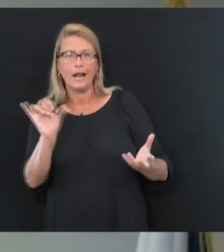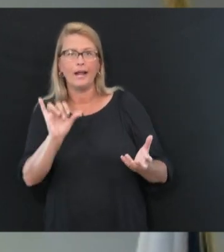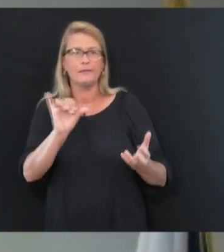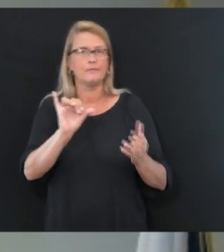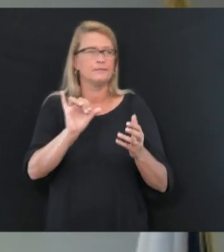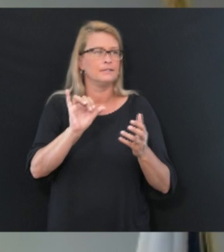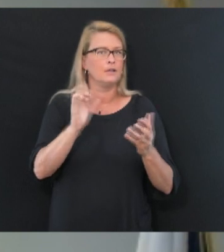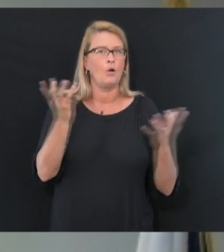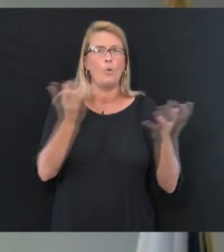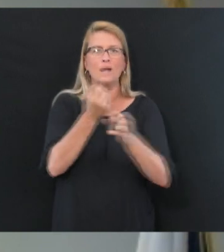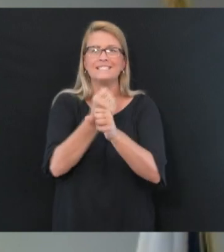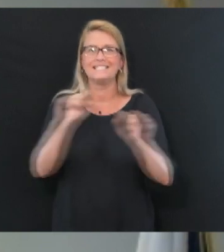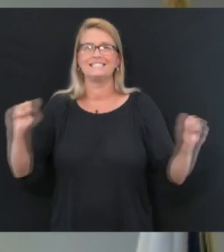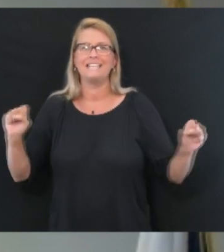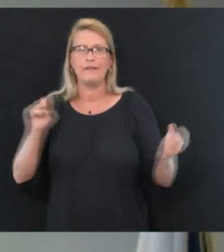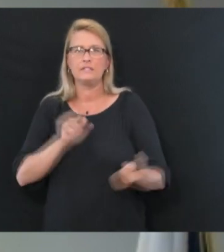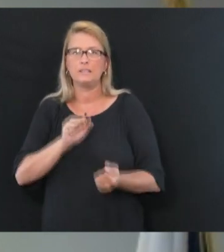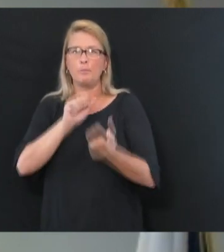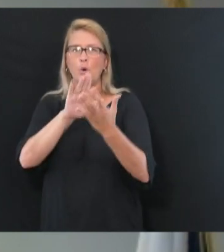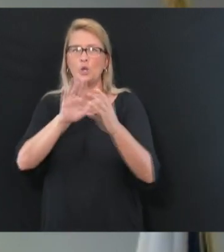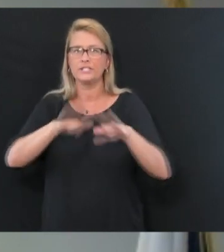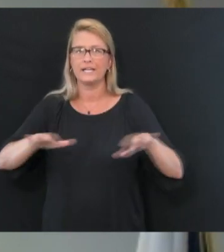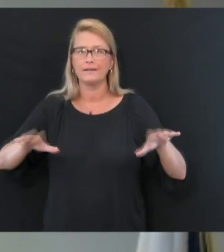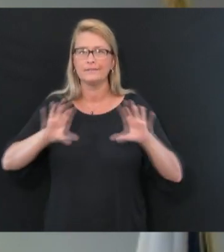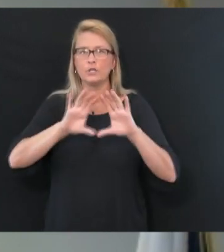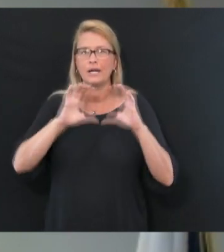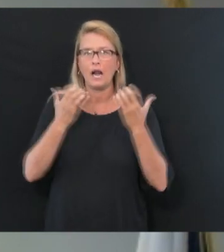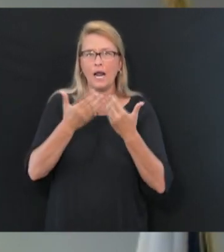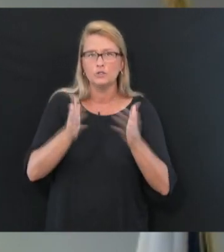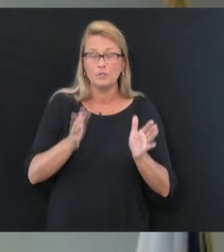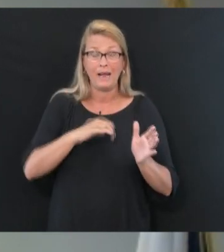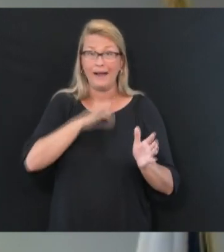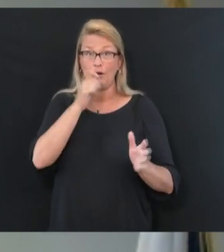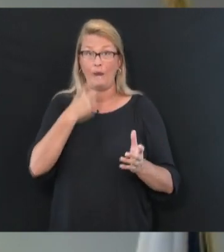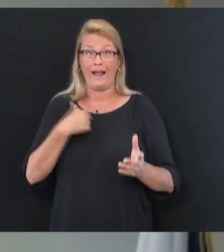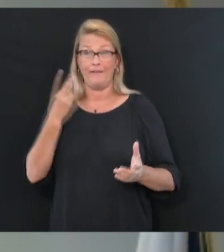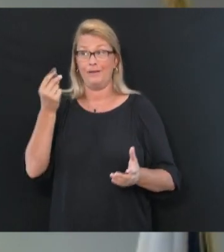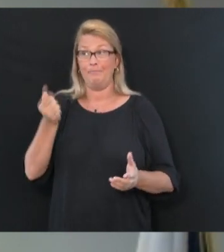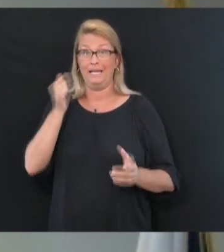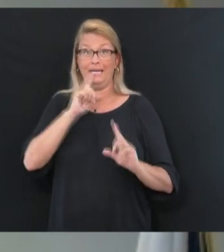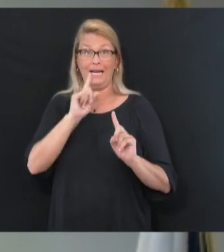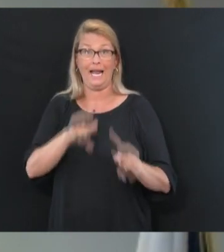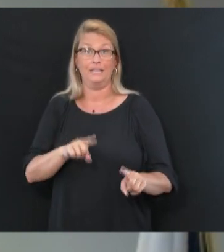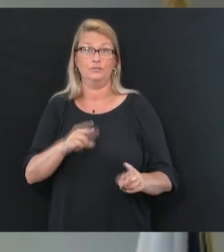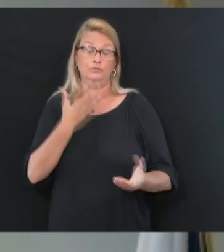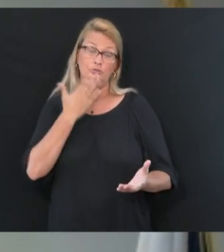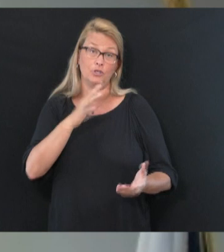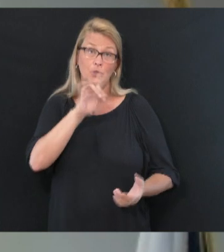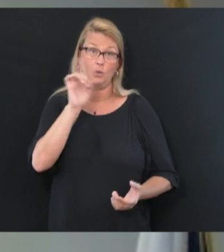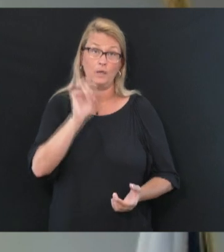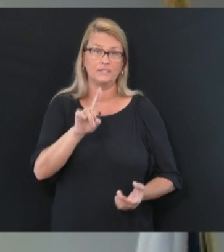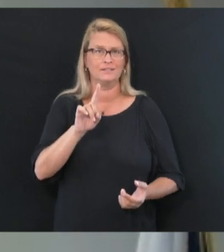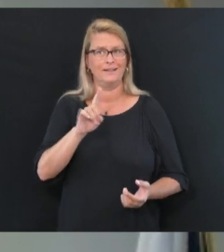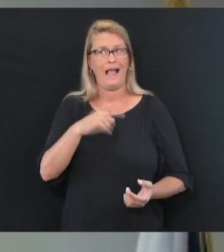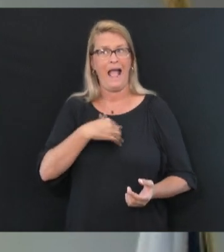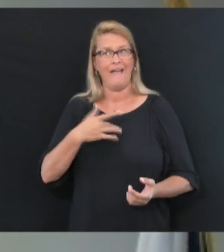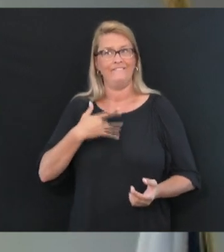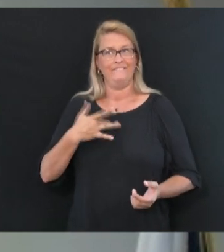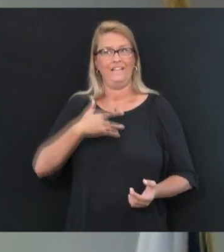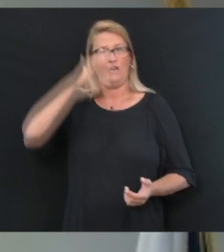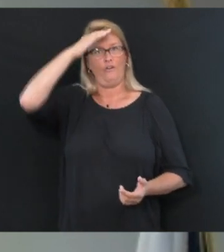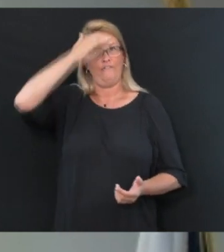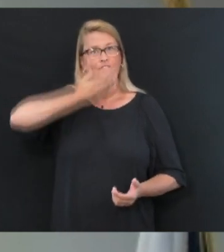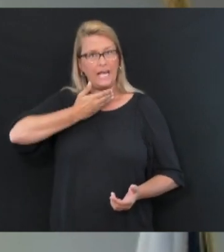to safer classrooms for folks. I don't have an immediate answer to that. I think it's a great question. Certainly face shields serve